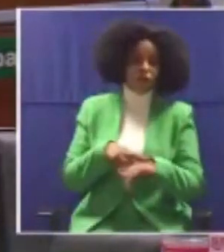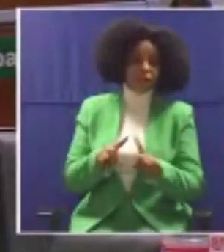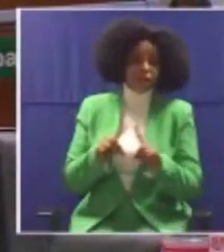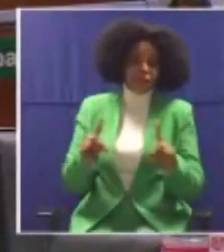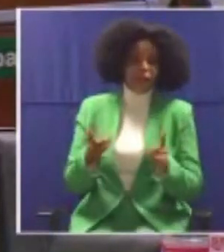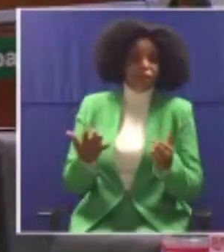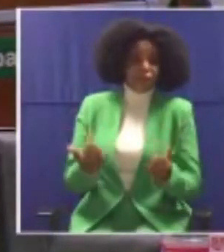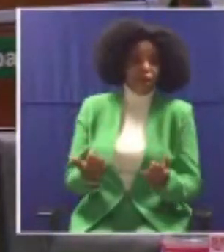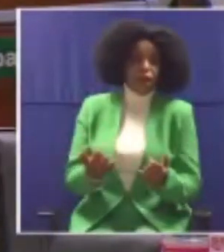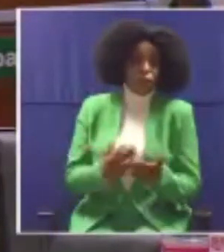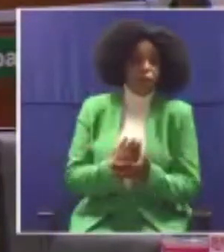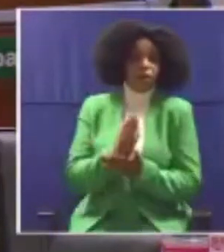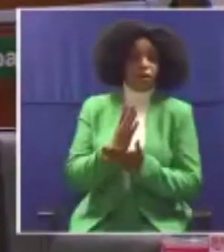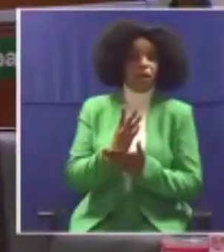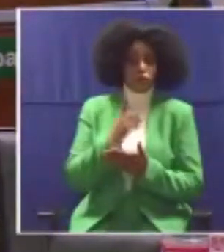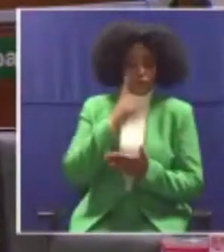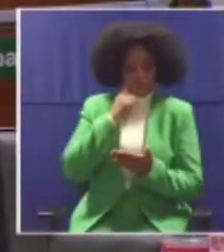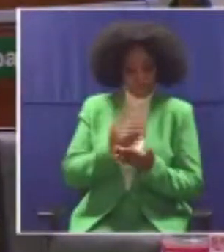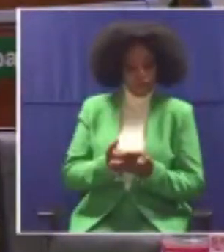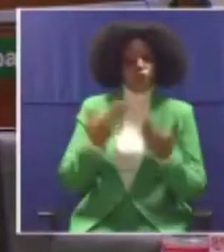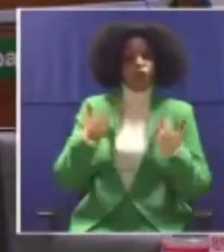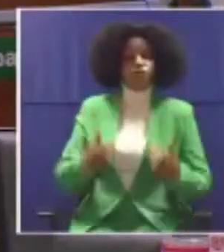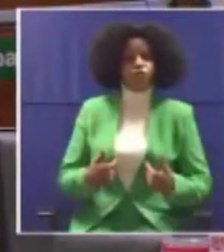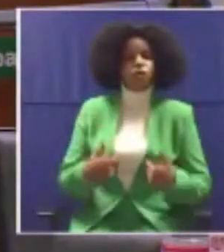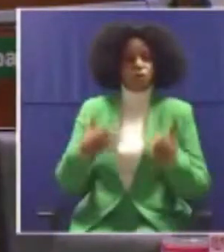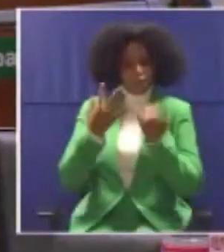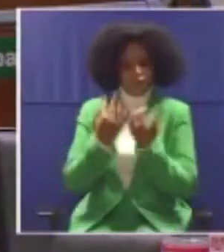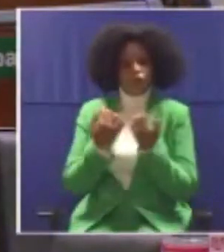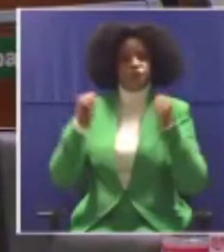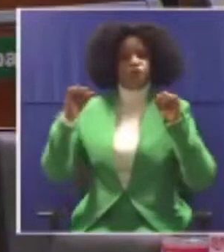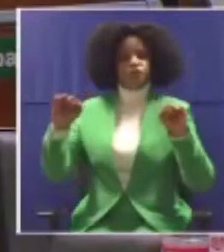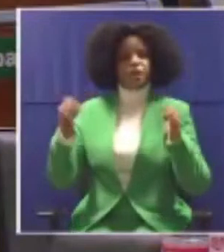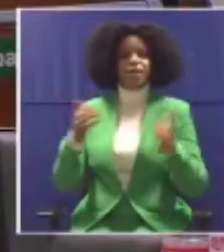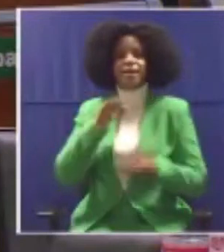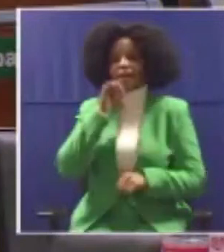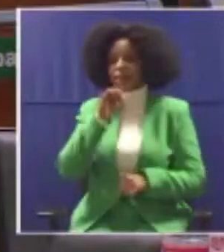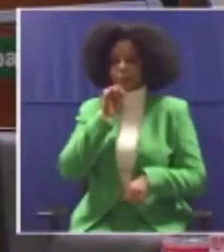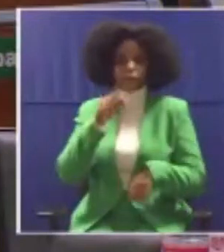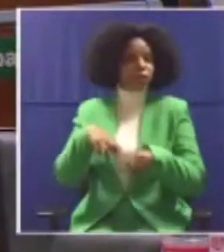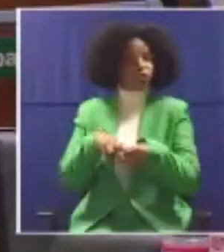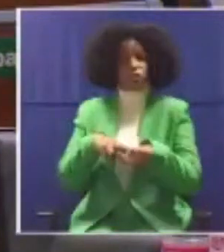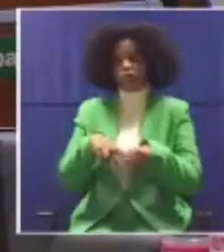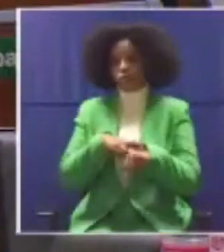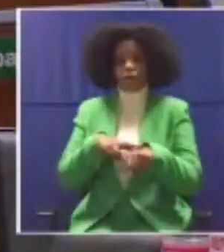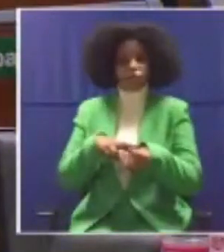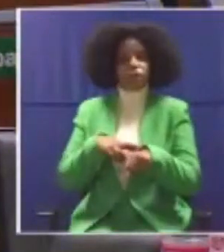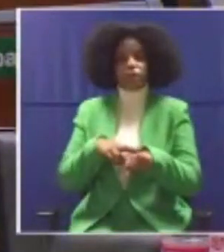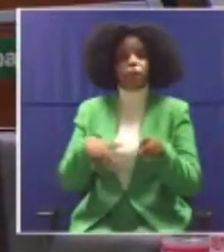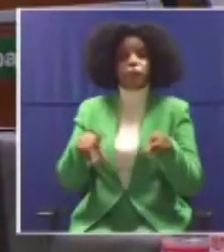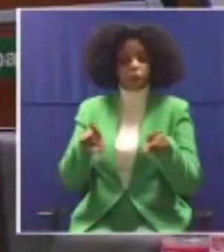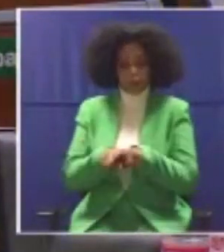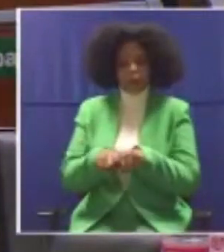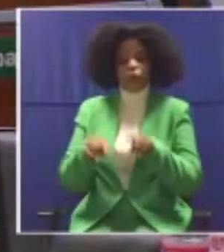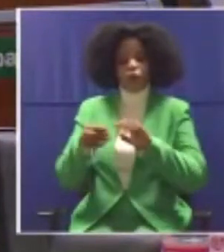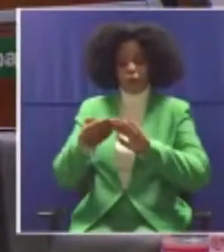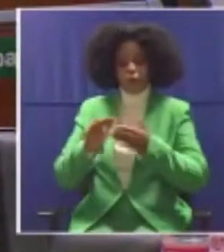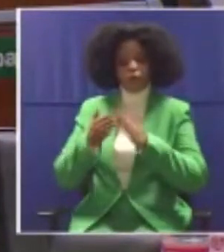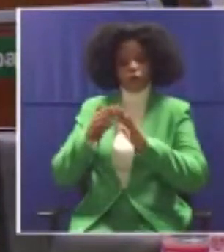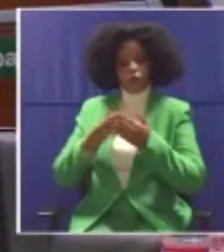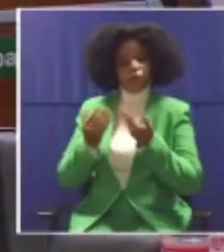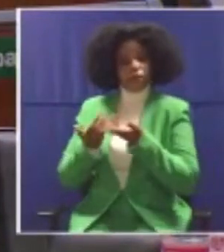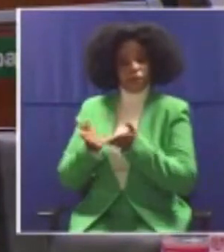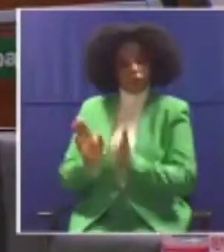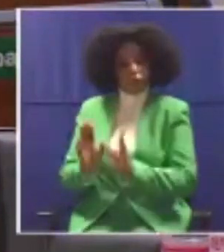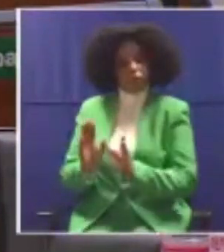be free regardless of our race. And we relied on the international community to recognize their moral and legal